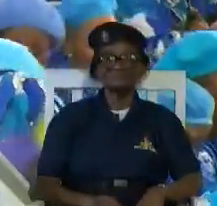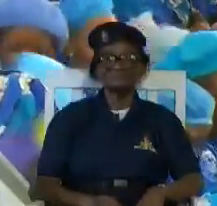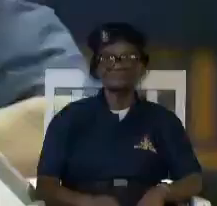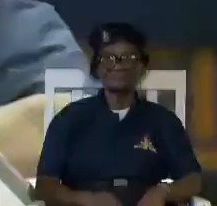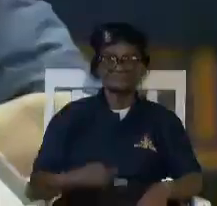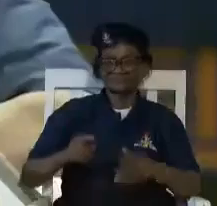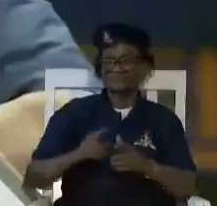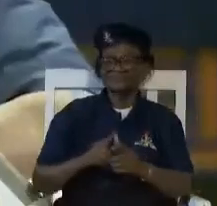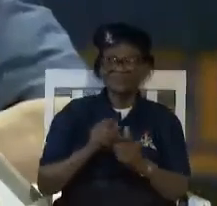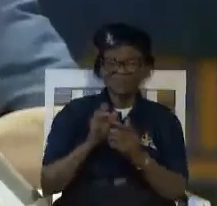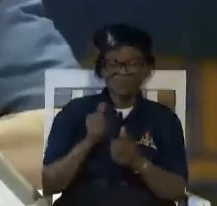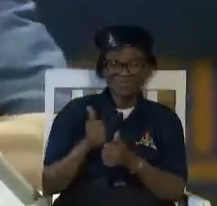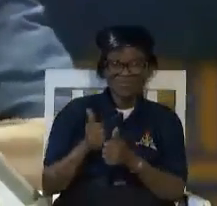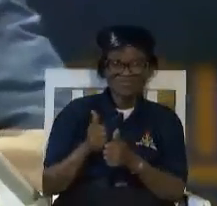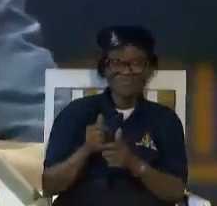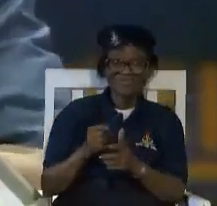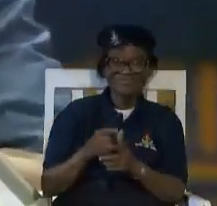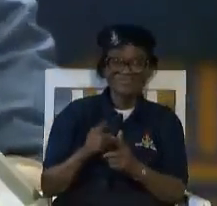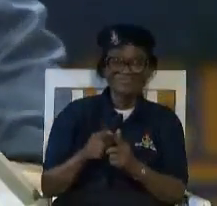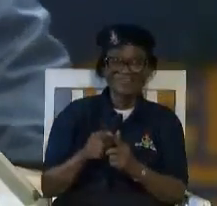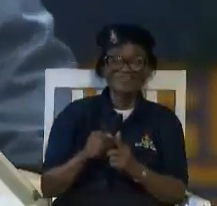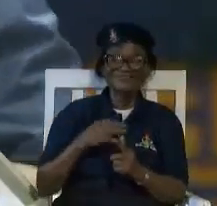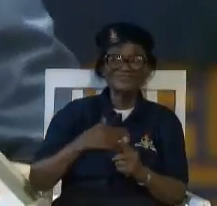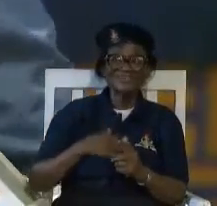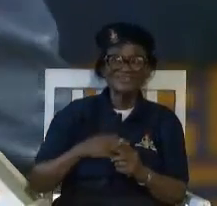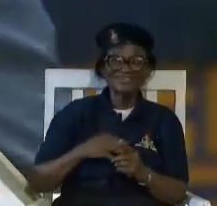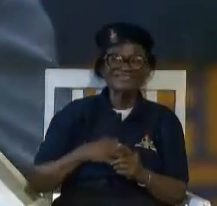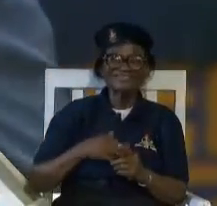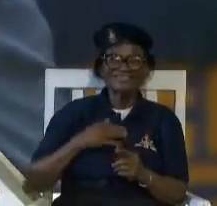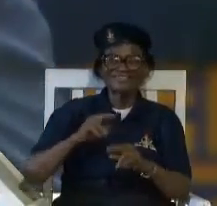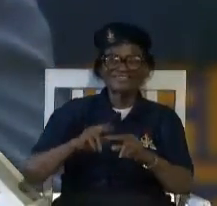And then you may please be seated.